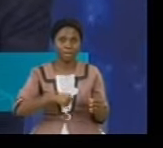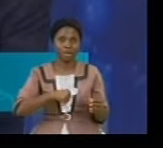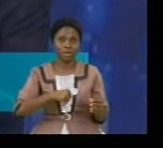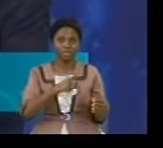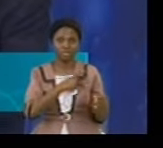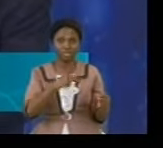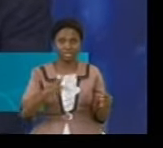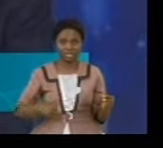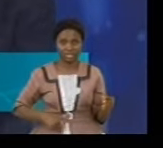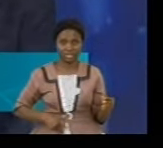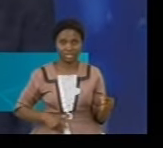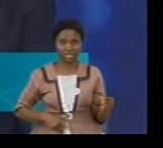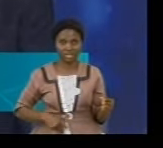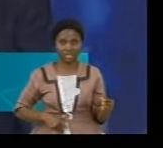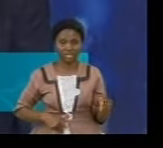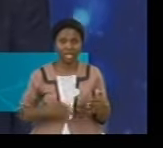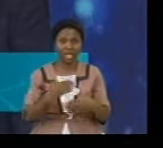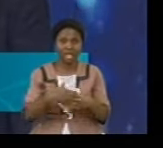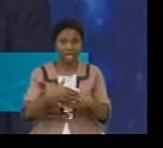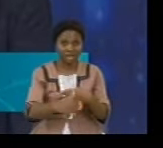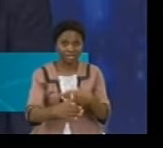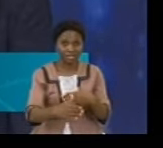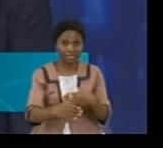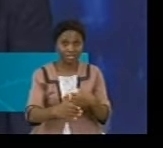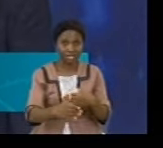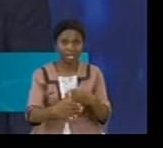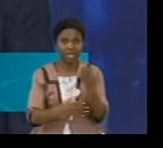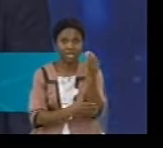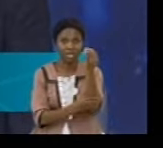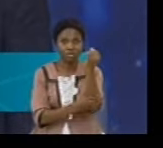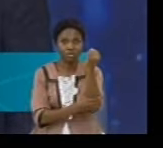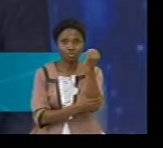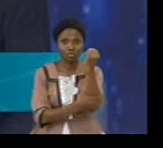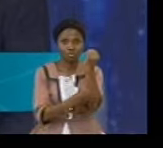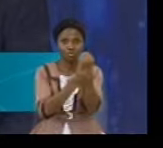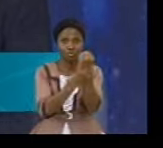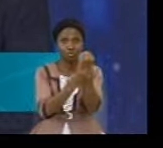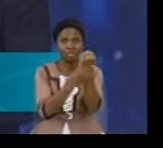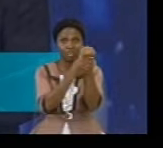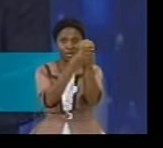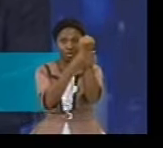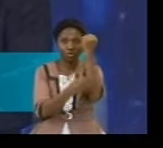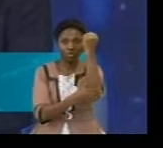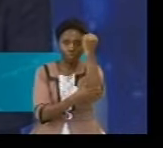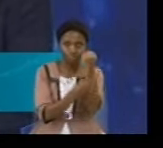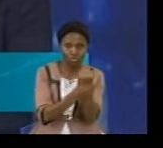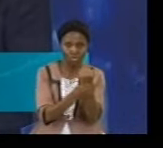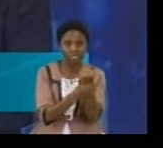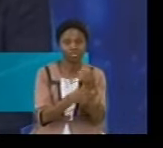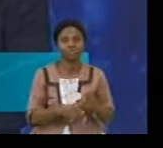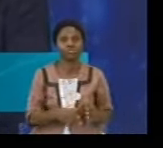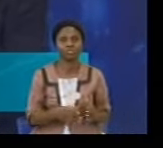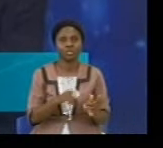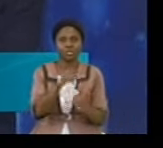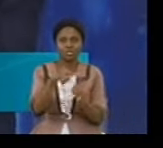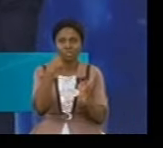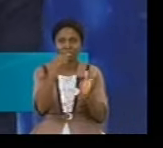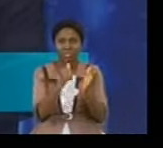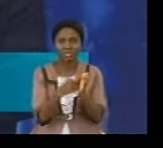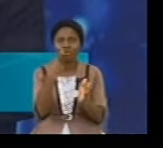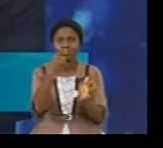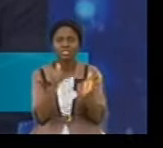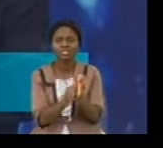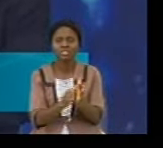king after humiliation, when he said, who is that God? And he